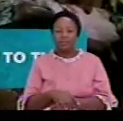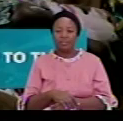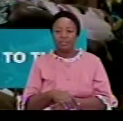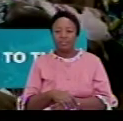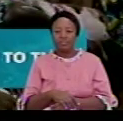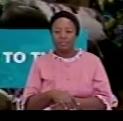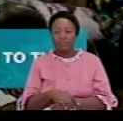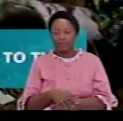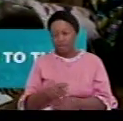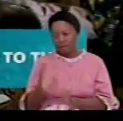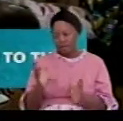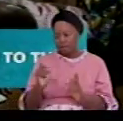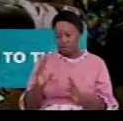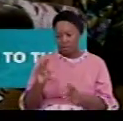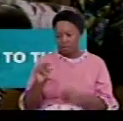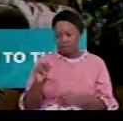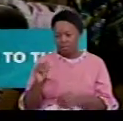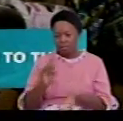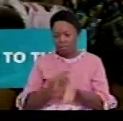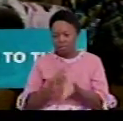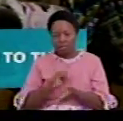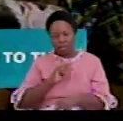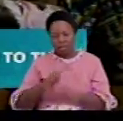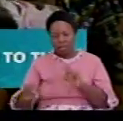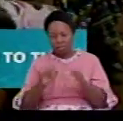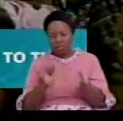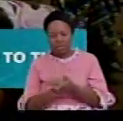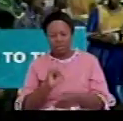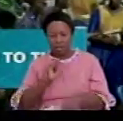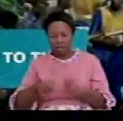No, doctor, I don't want to do that.